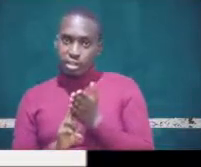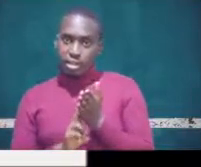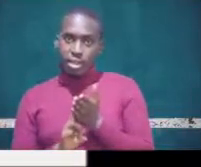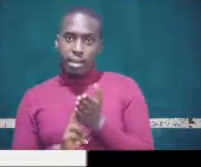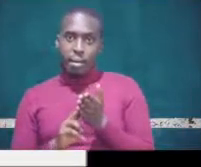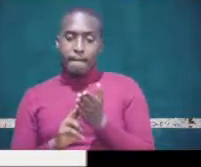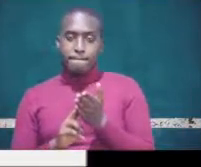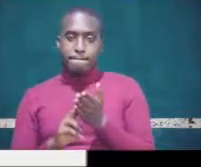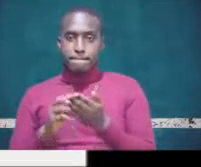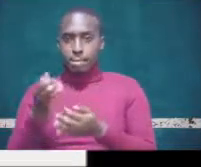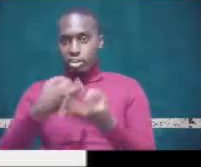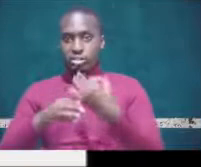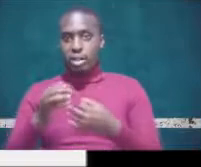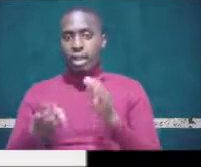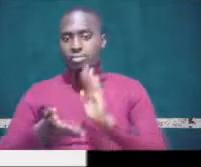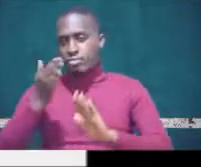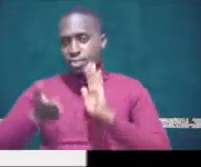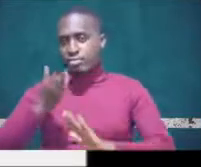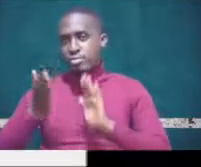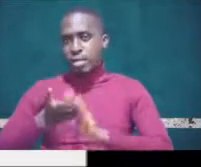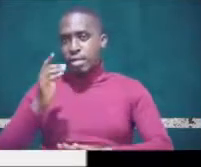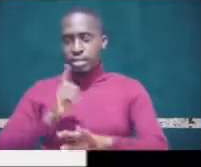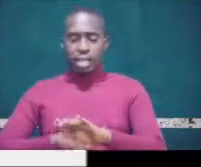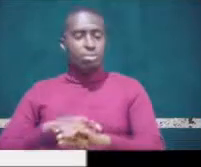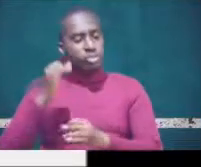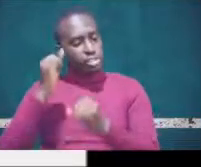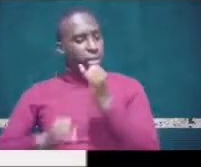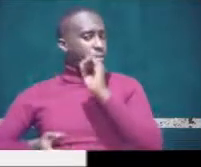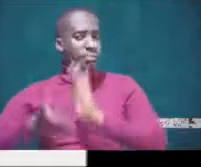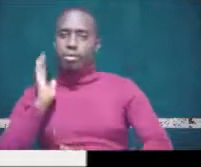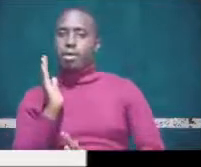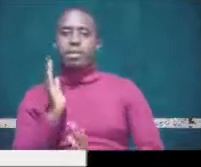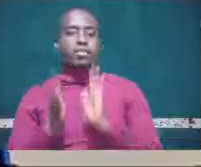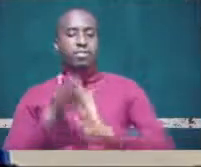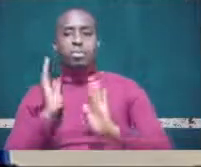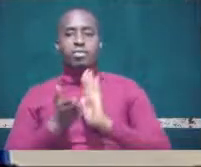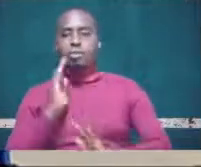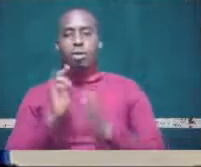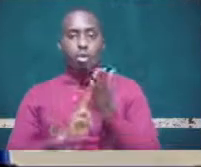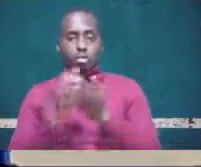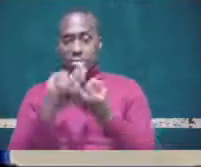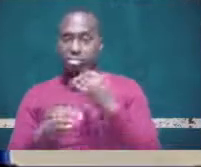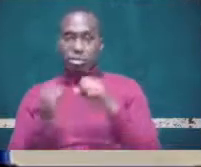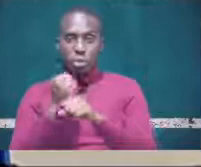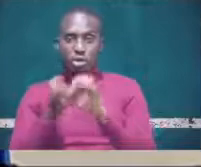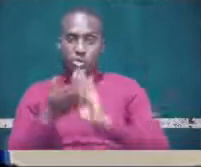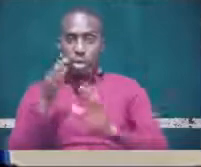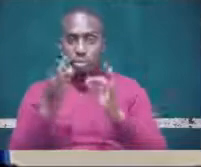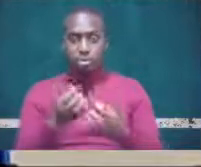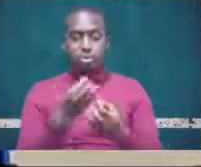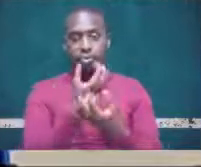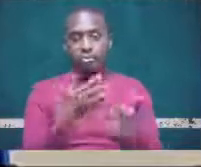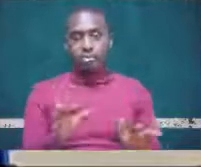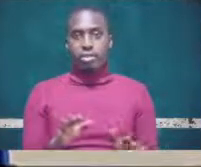very fast. The task given will be accomplished very fast, very quickly, very fast. So in this case, it